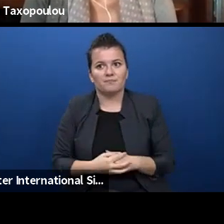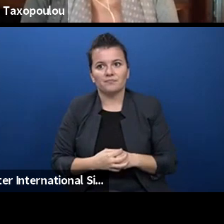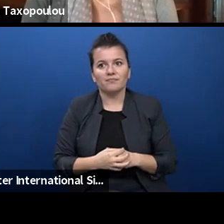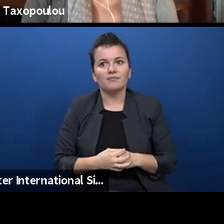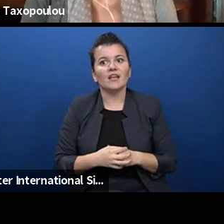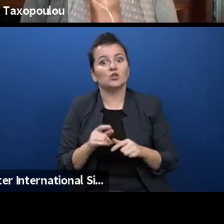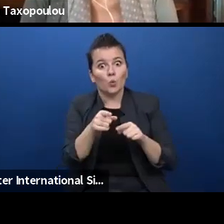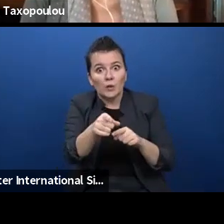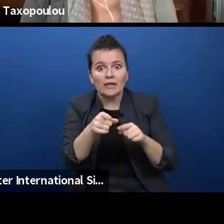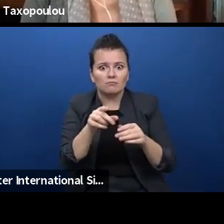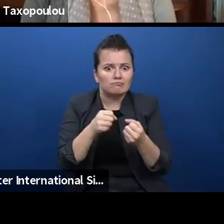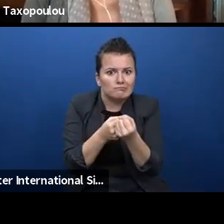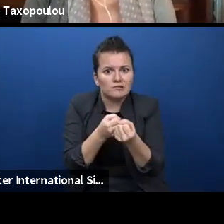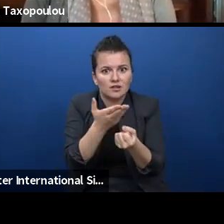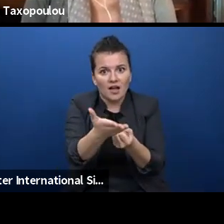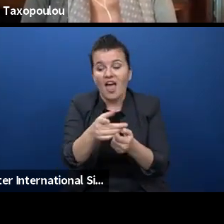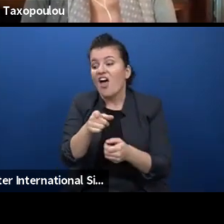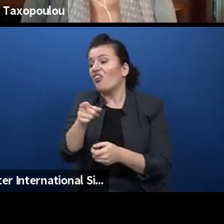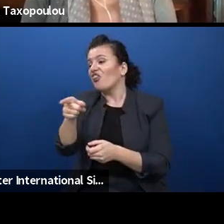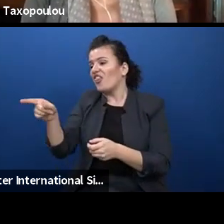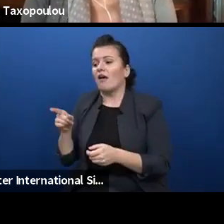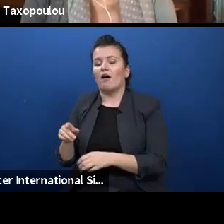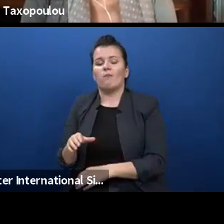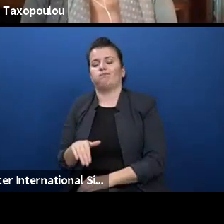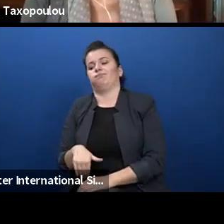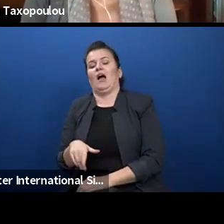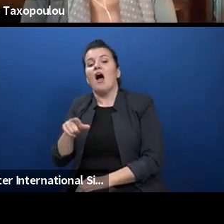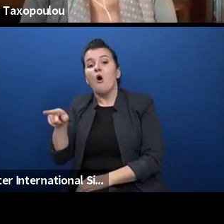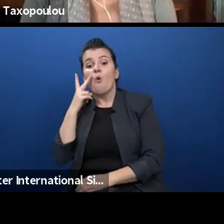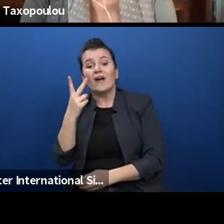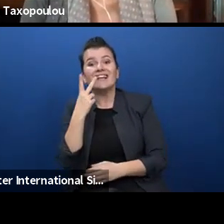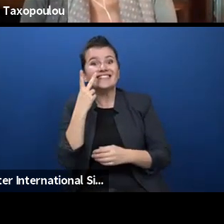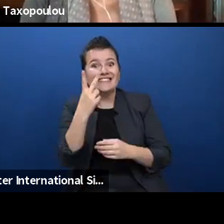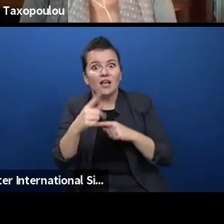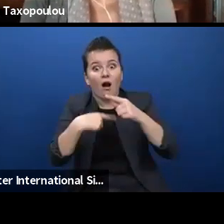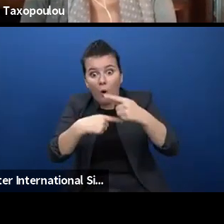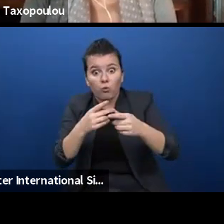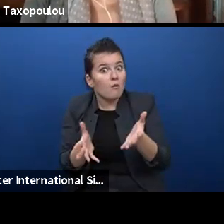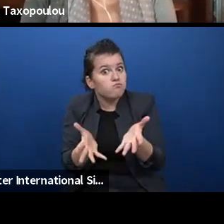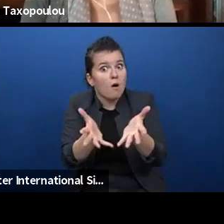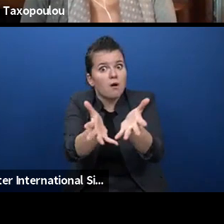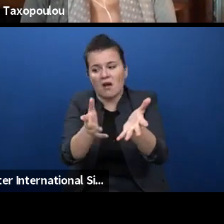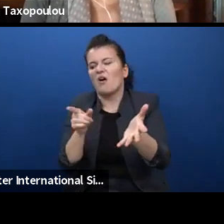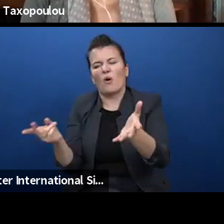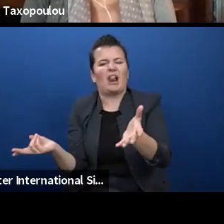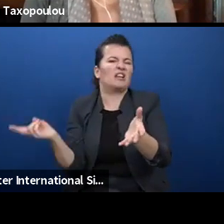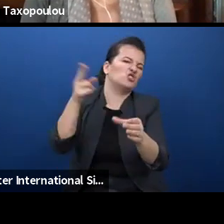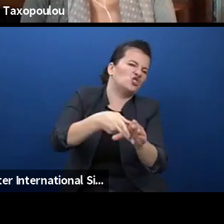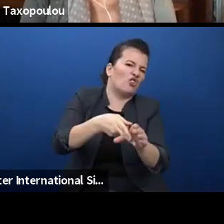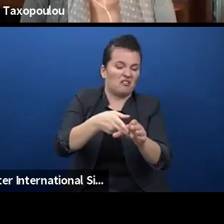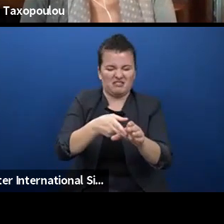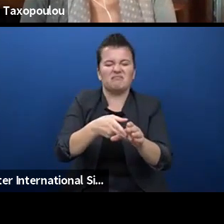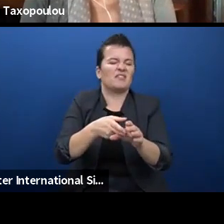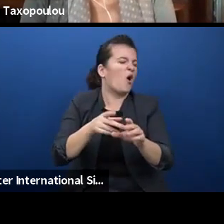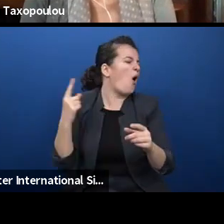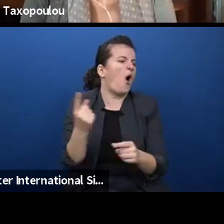join us. And what we've discovered is that that certainly happens. Because I just want to go back in a way to some of the things that